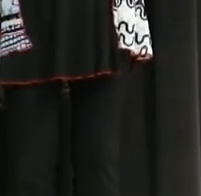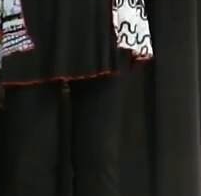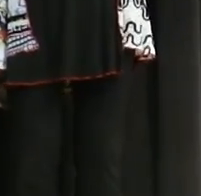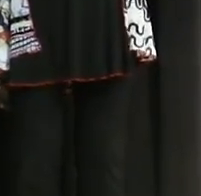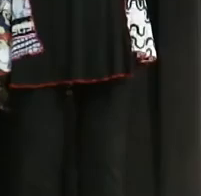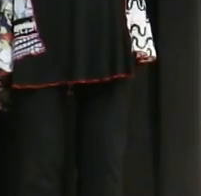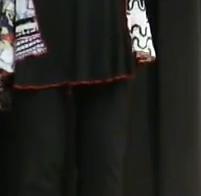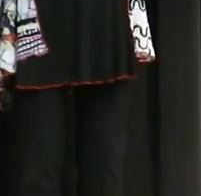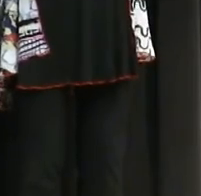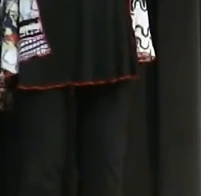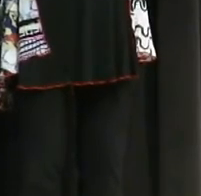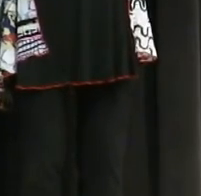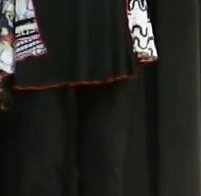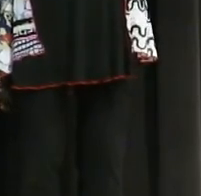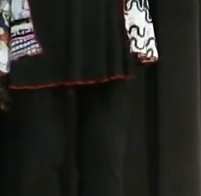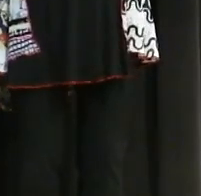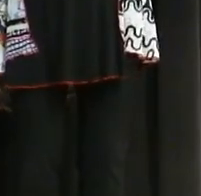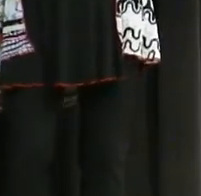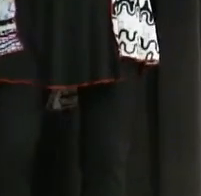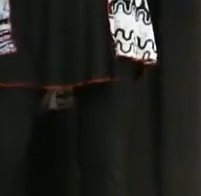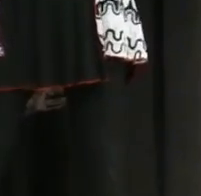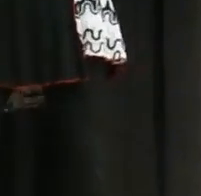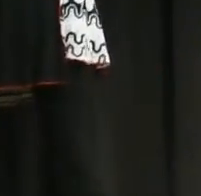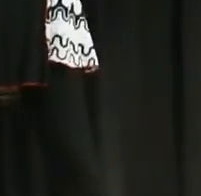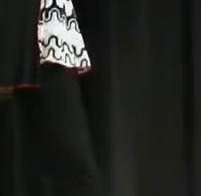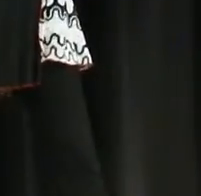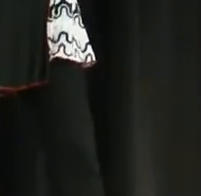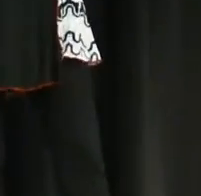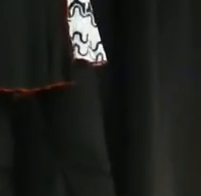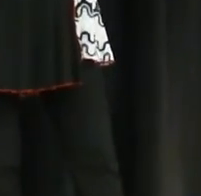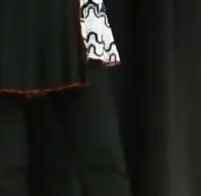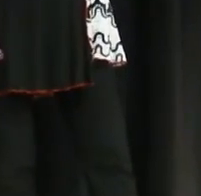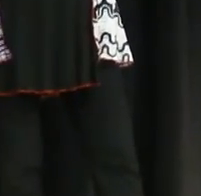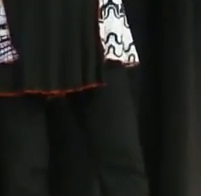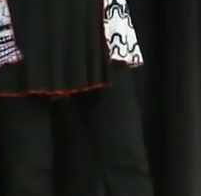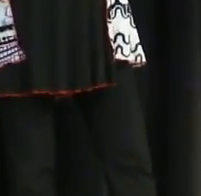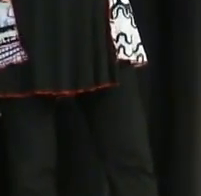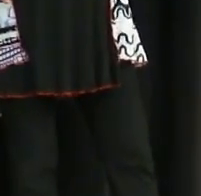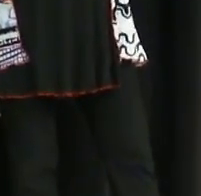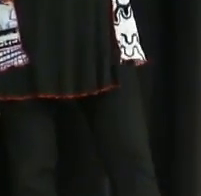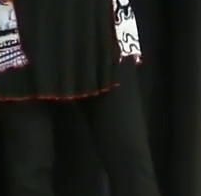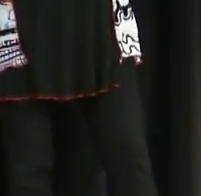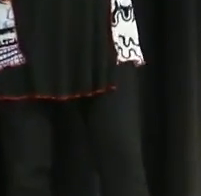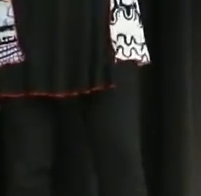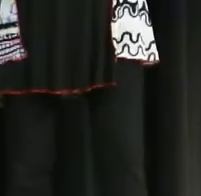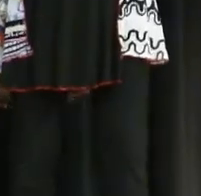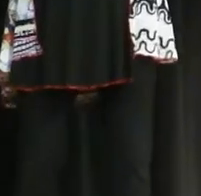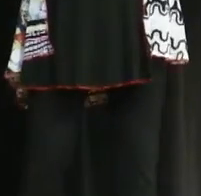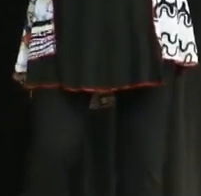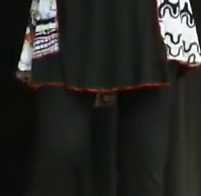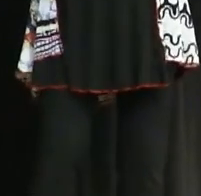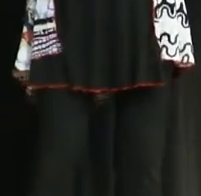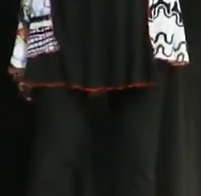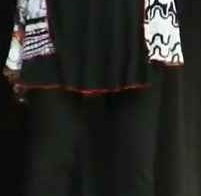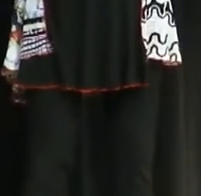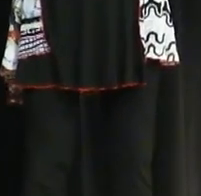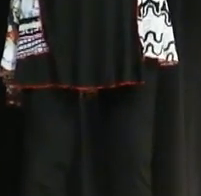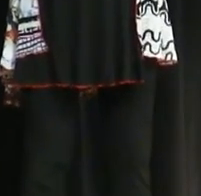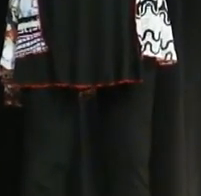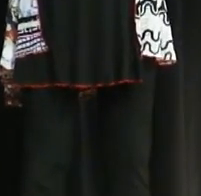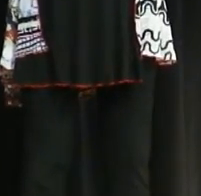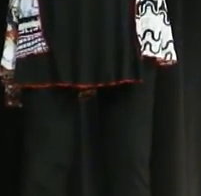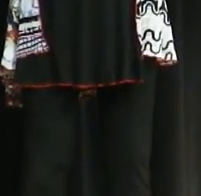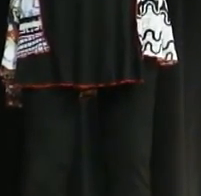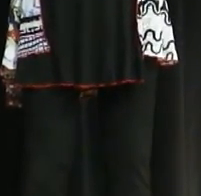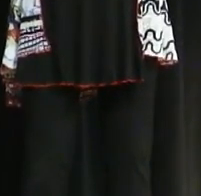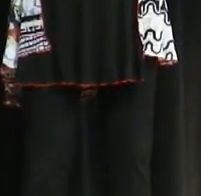your children and our students perform. Most people are surprised to learn that I'm a fan of Dancing with